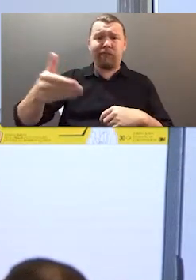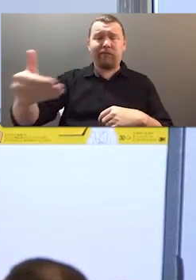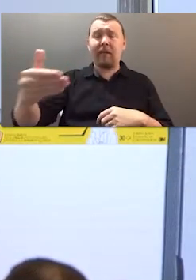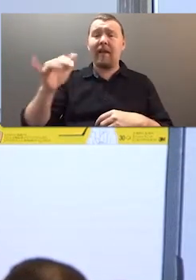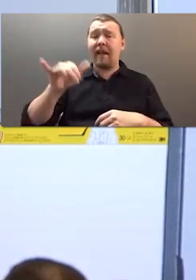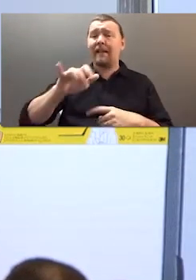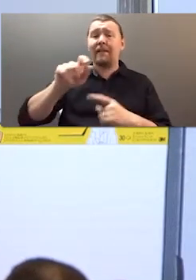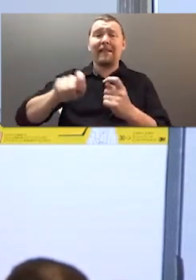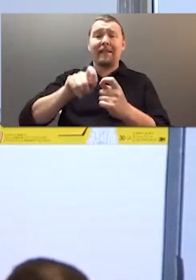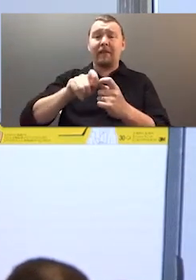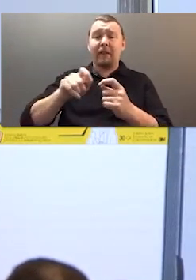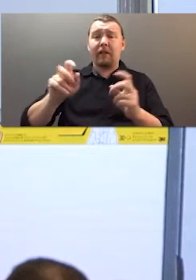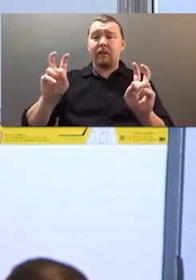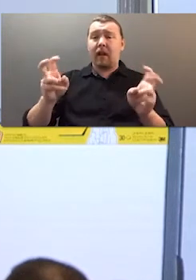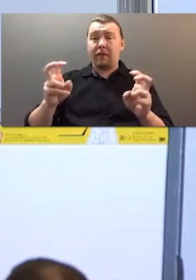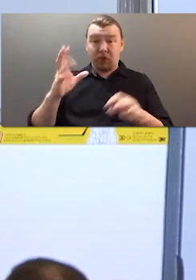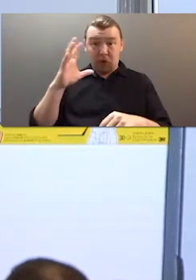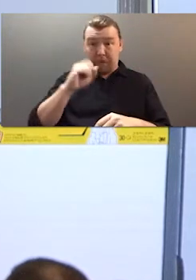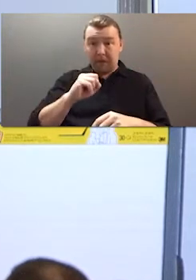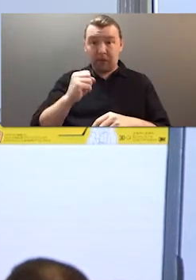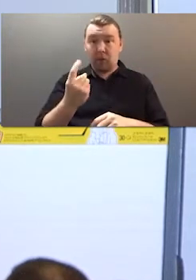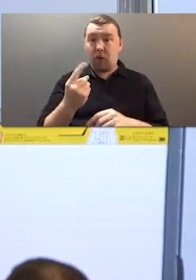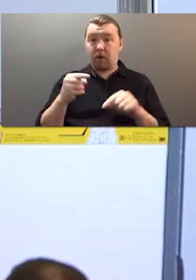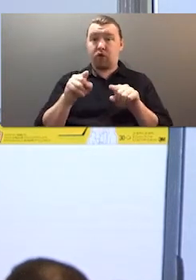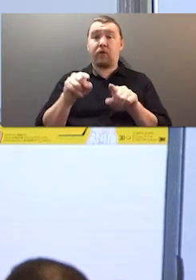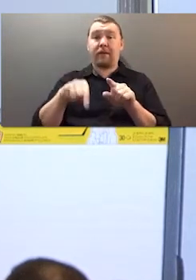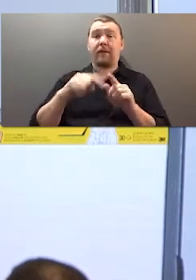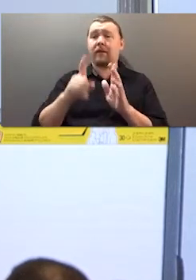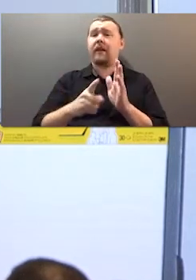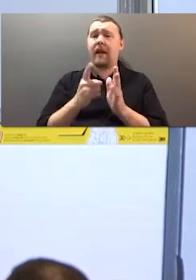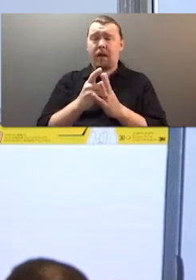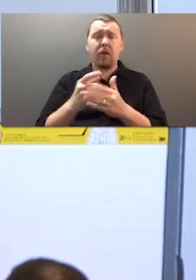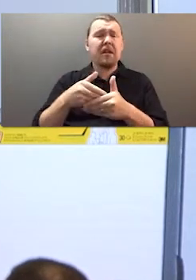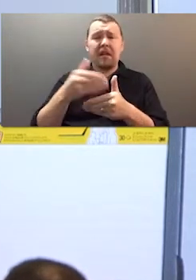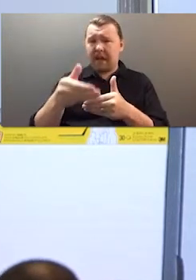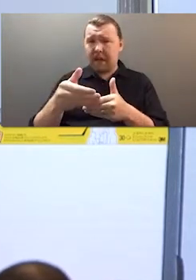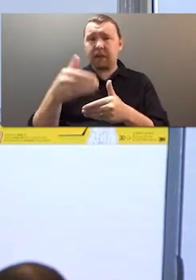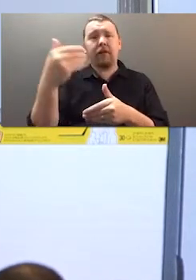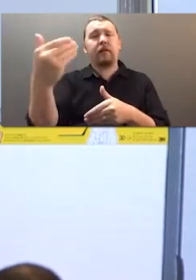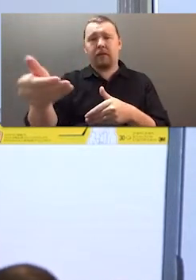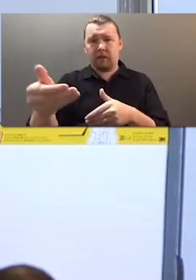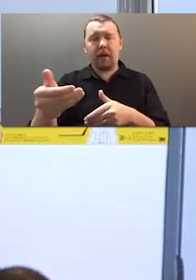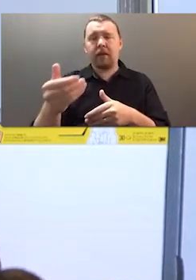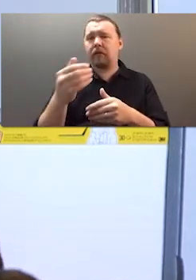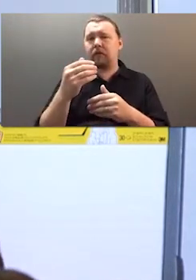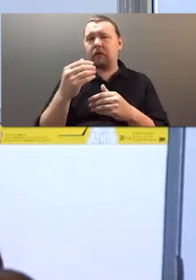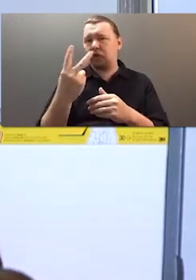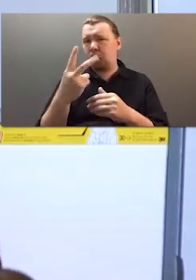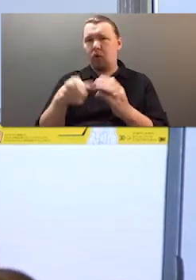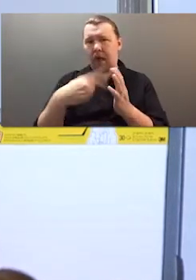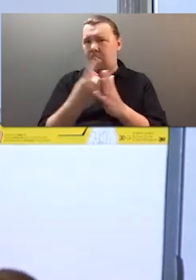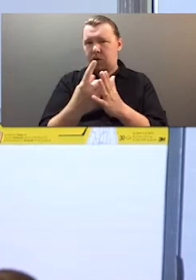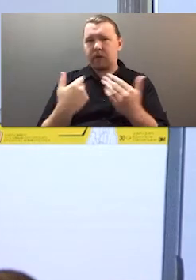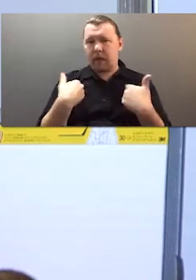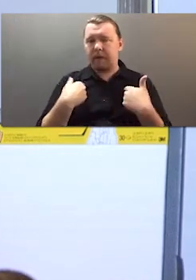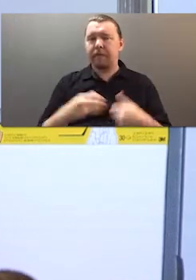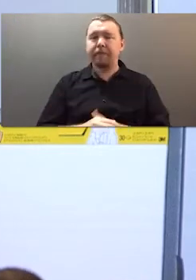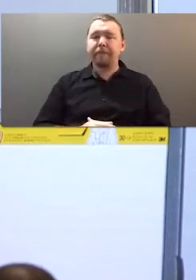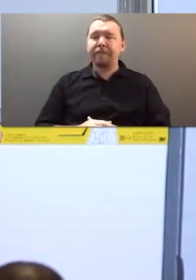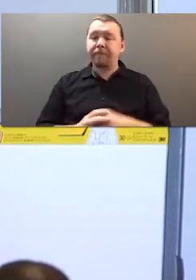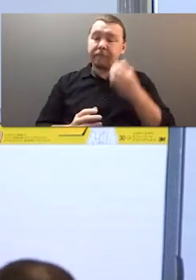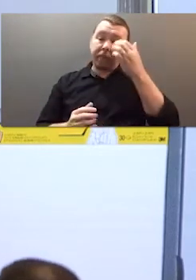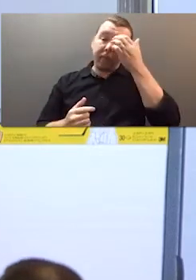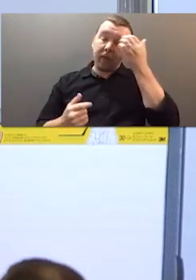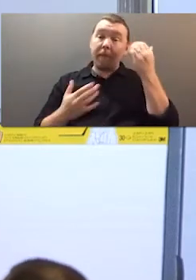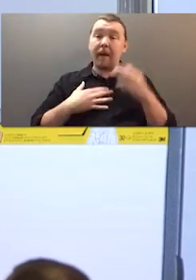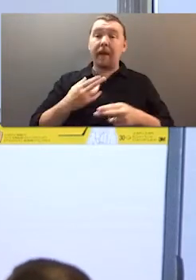about that specific topic. So if you missed this one, just stay around for another hour. There's another one. And then if you missed that one, there's another one